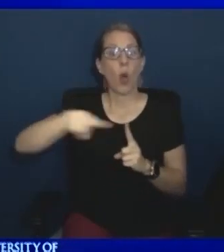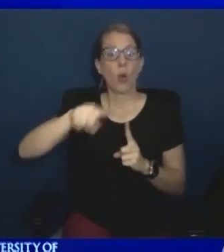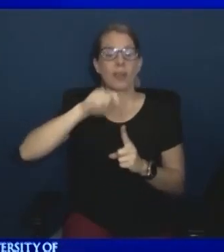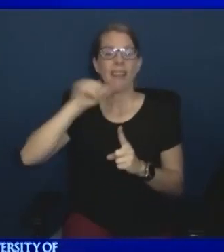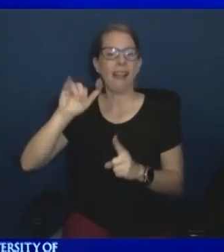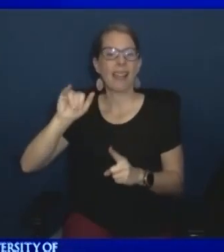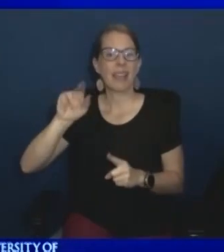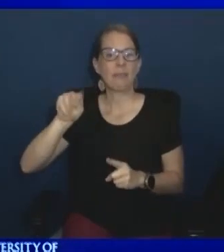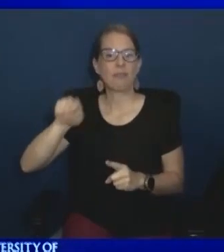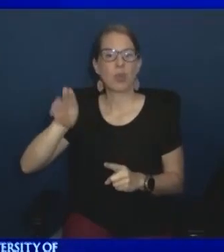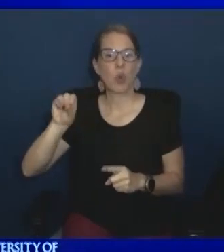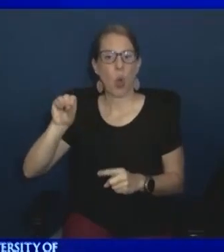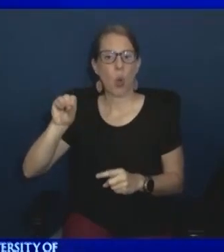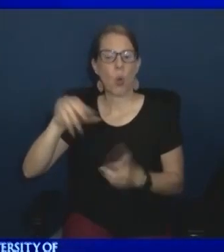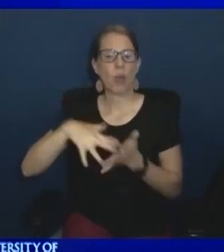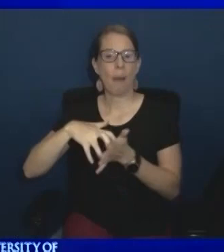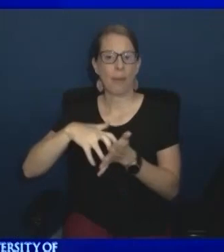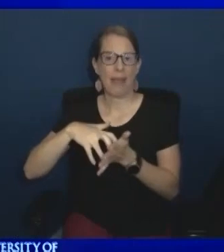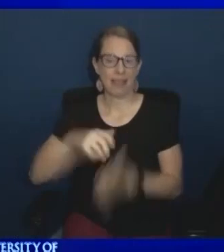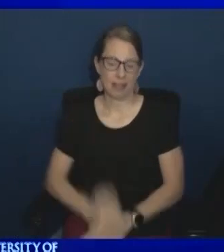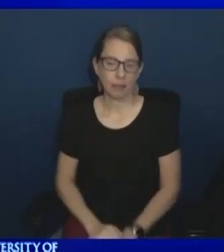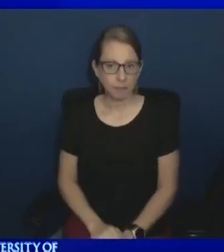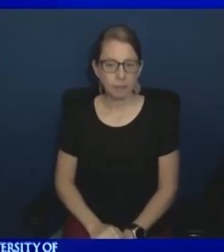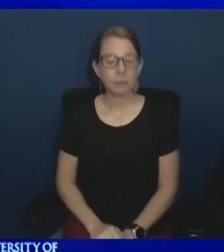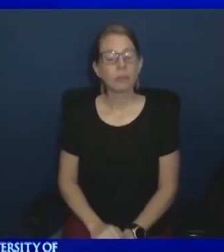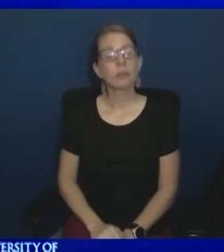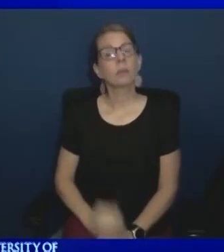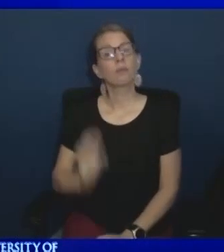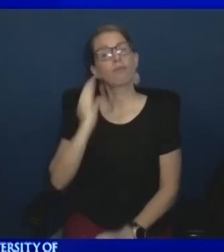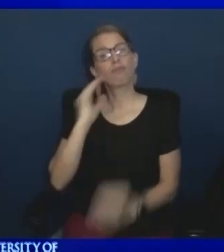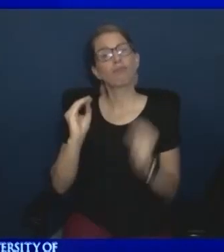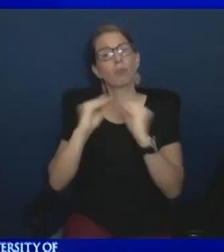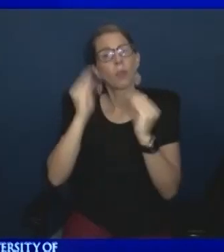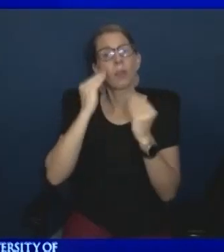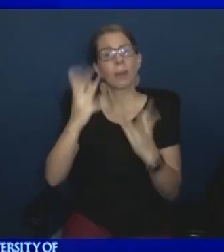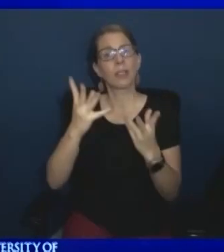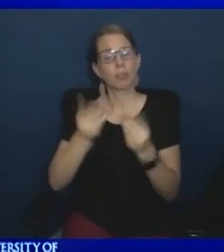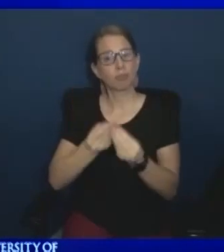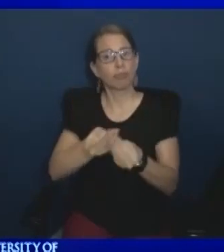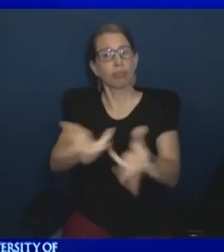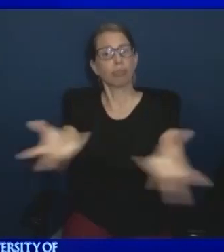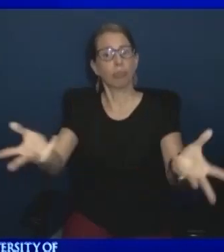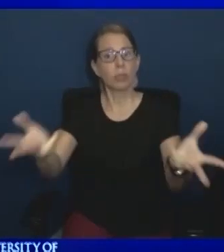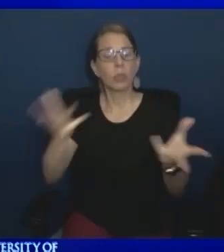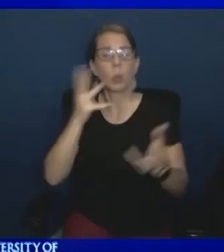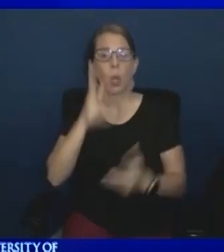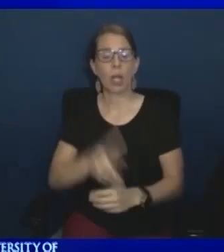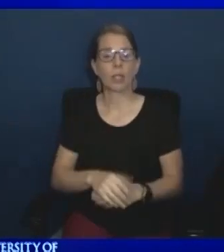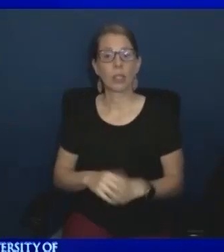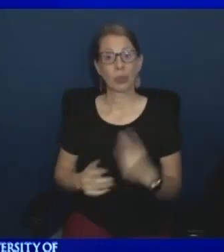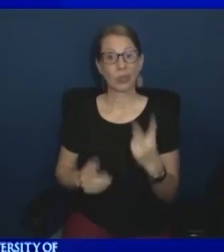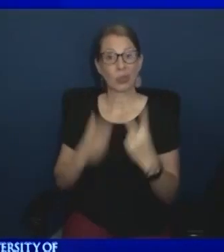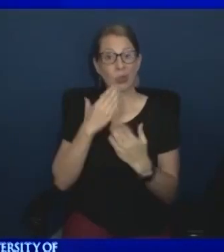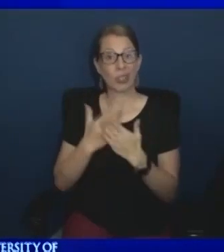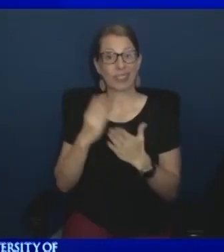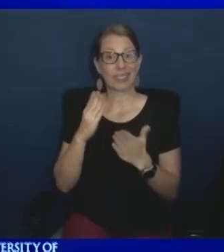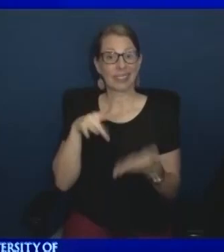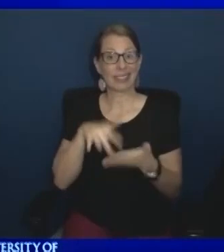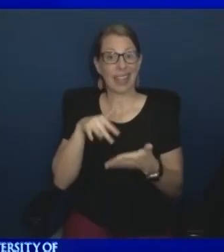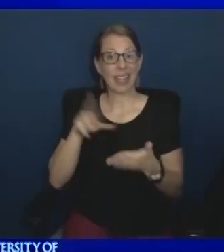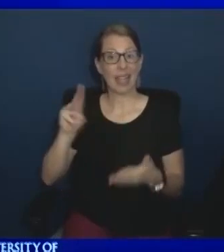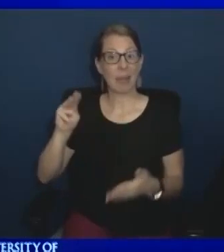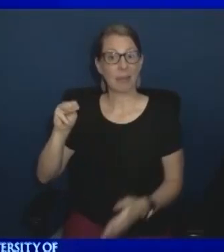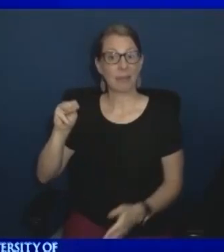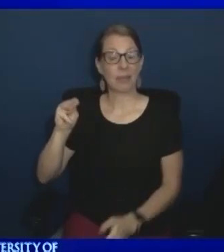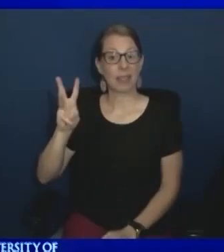immunocompromised. We know that more information is coming out, but two very good studies in the MMWR, the